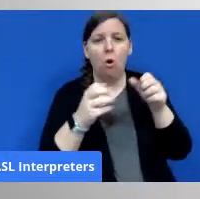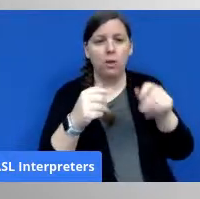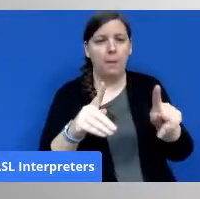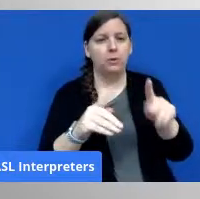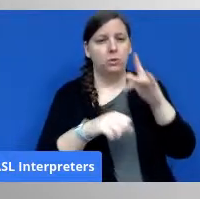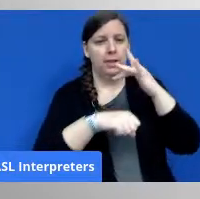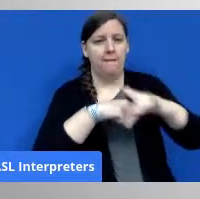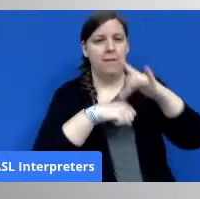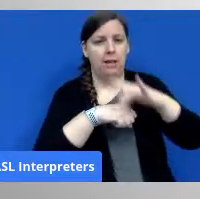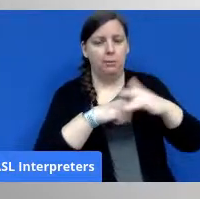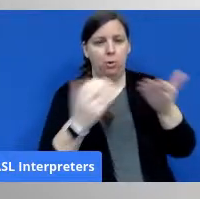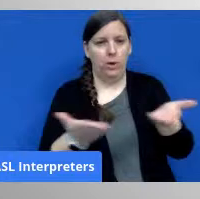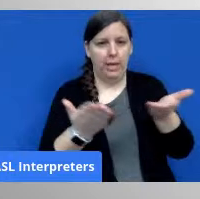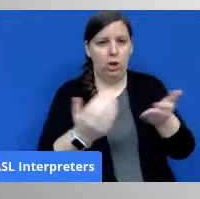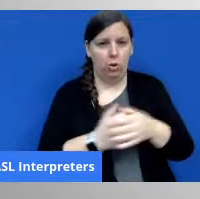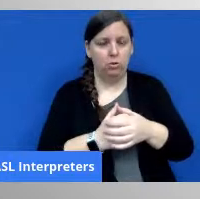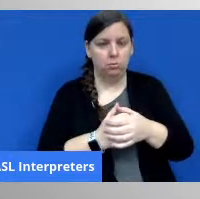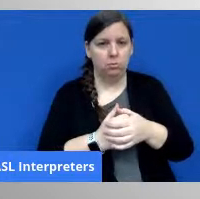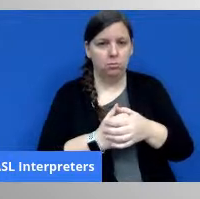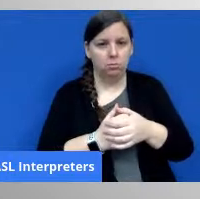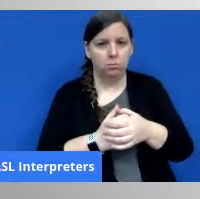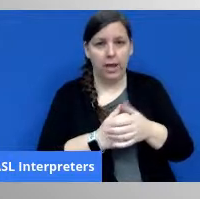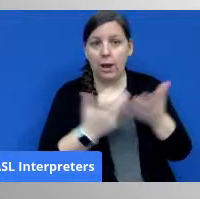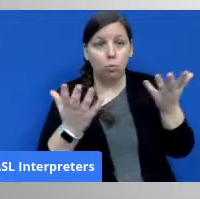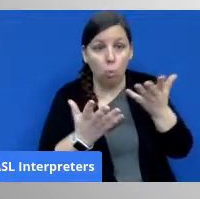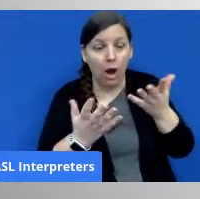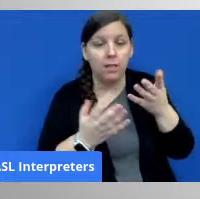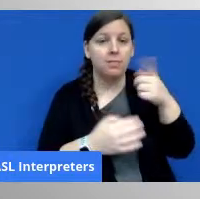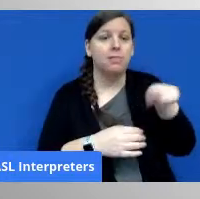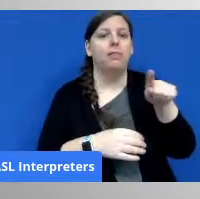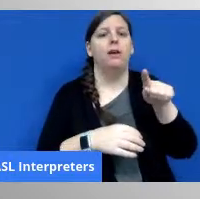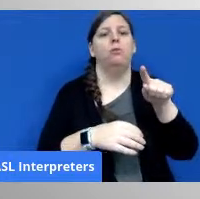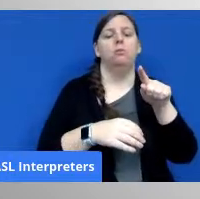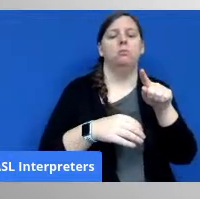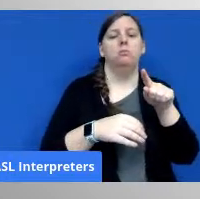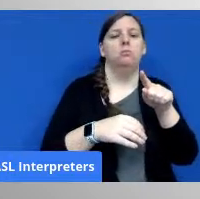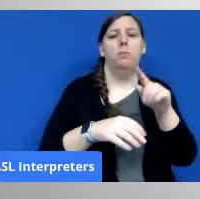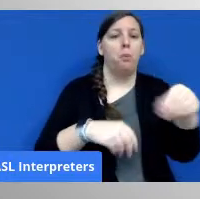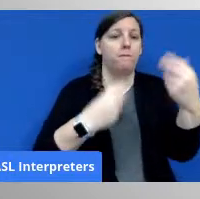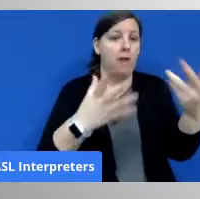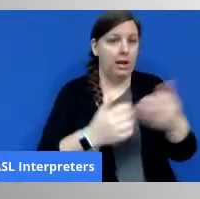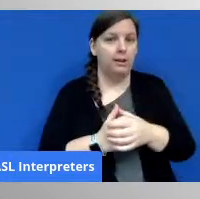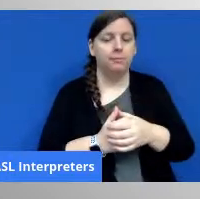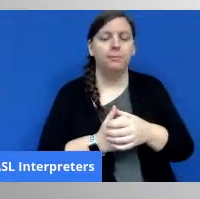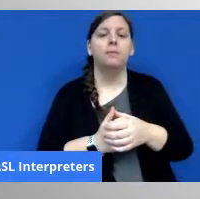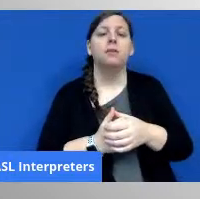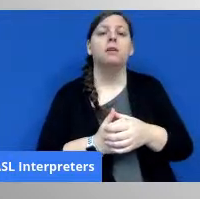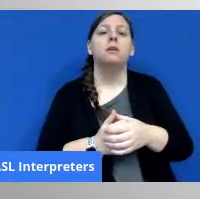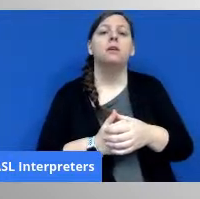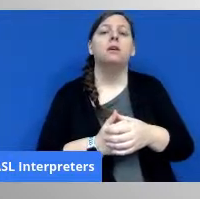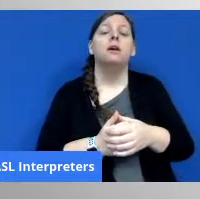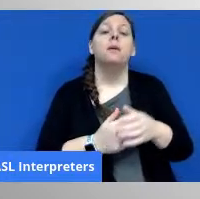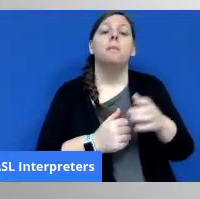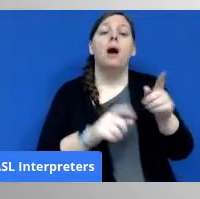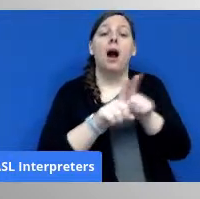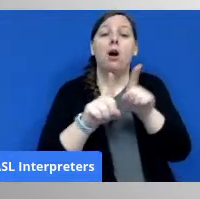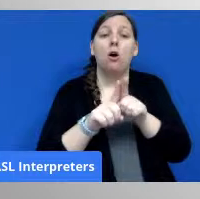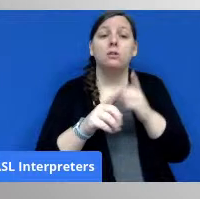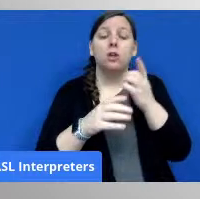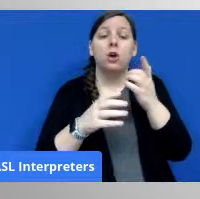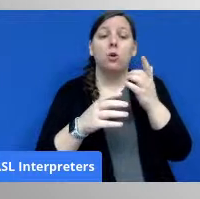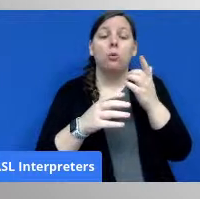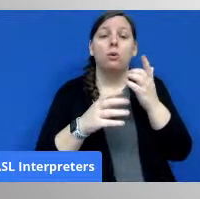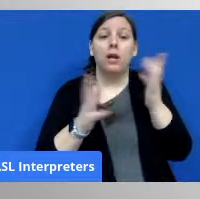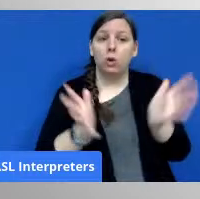there and what's offered by the various organizations and agencies? But then I would also encourage that we continue the